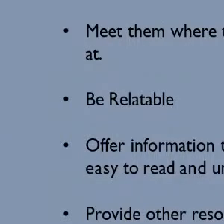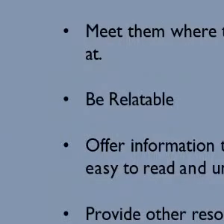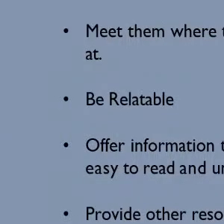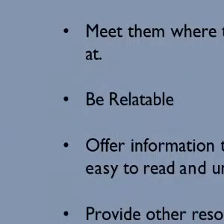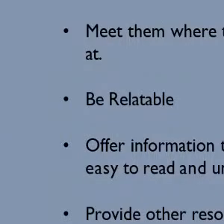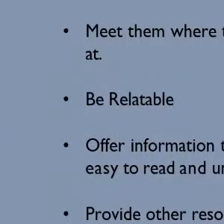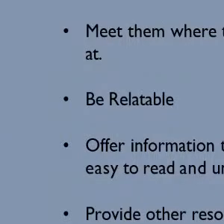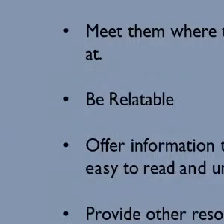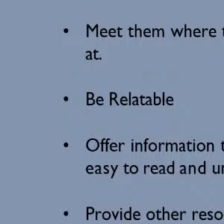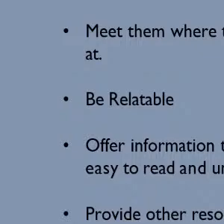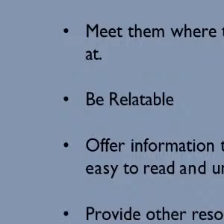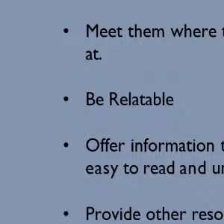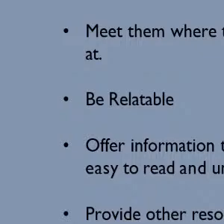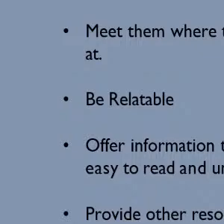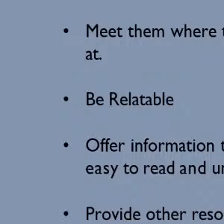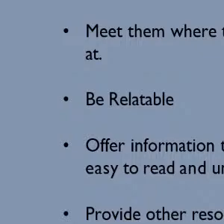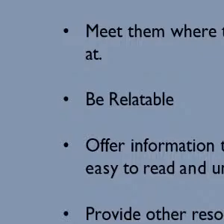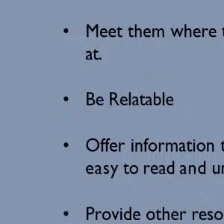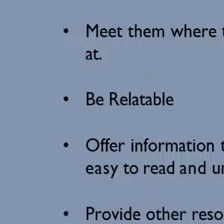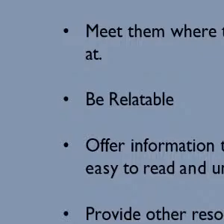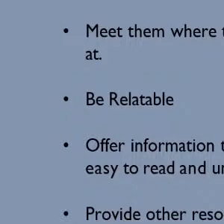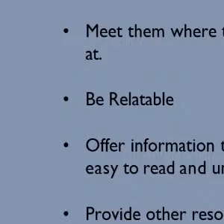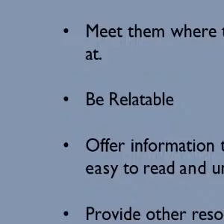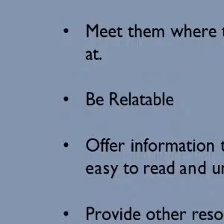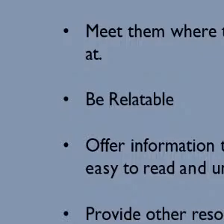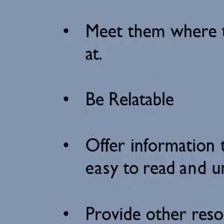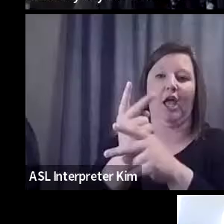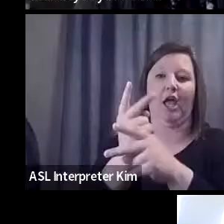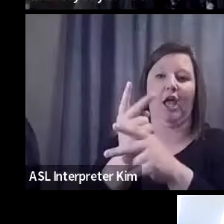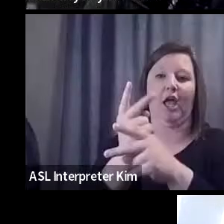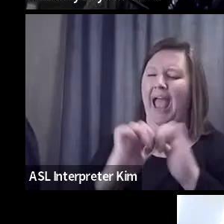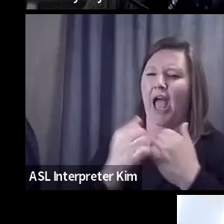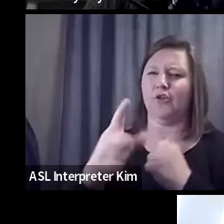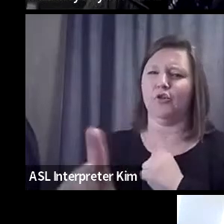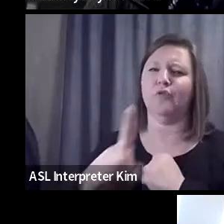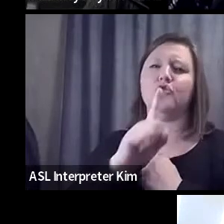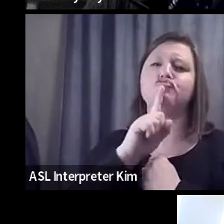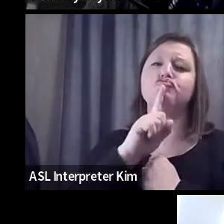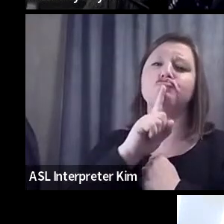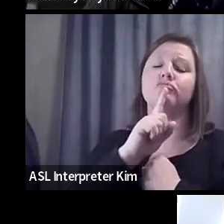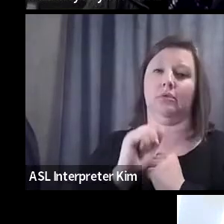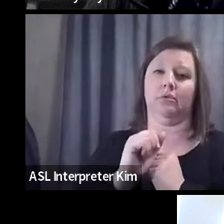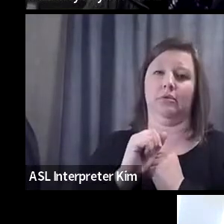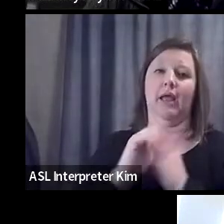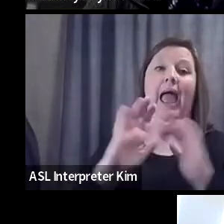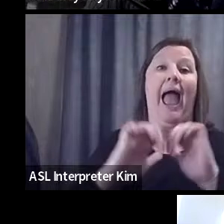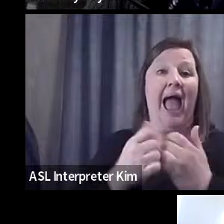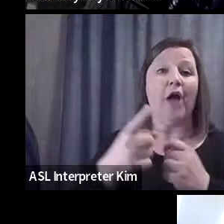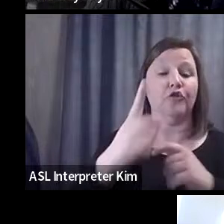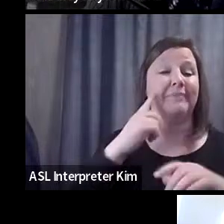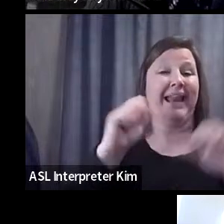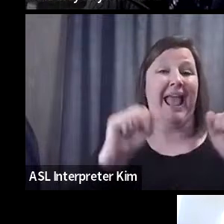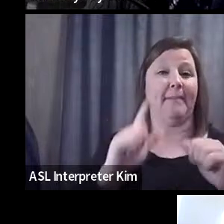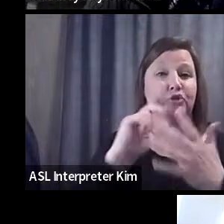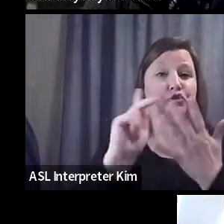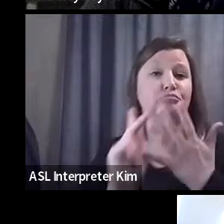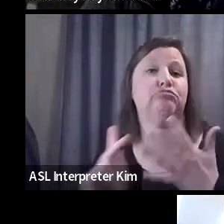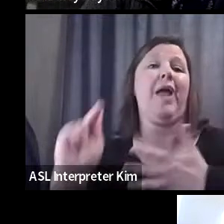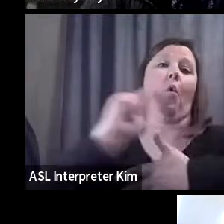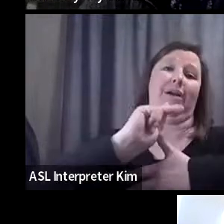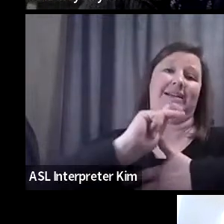work and just how you really put the needs of the community first just are always so humbling. So thank